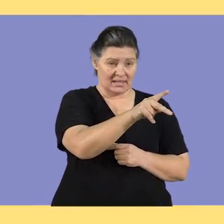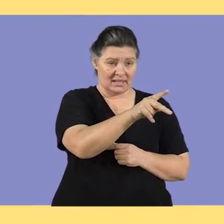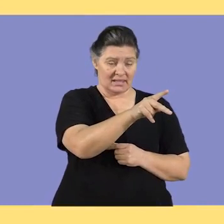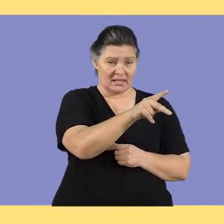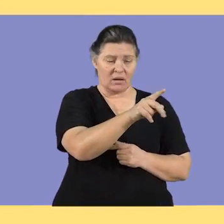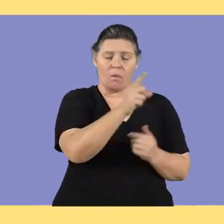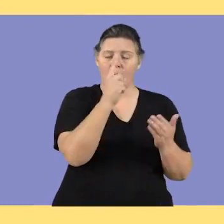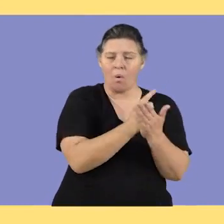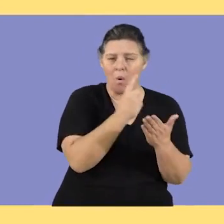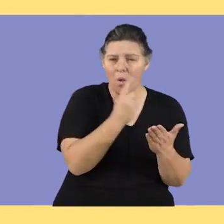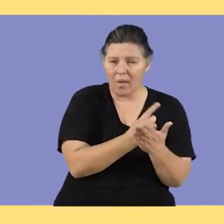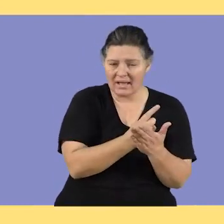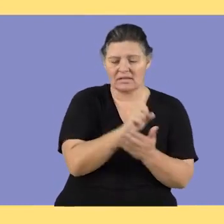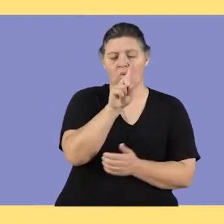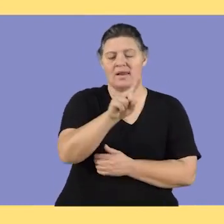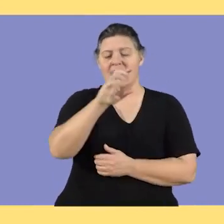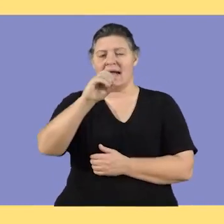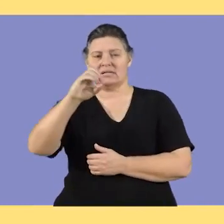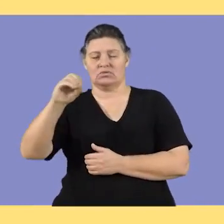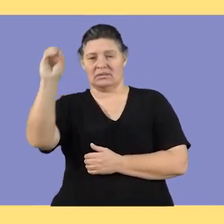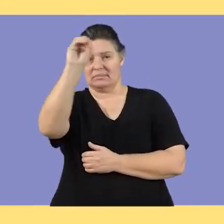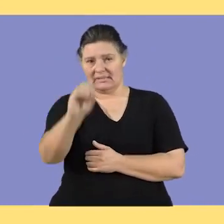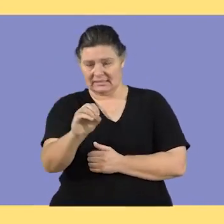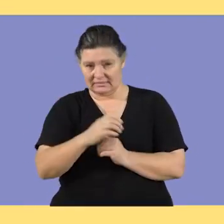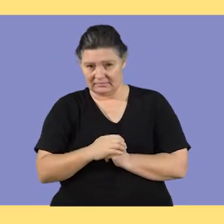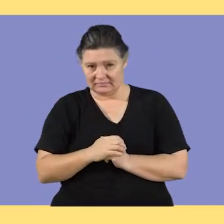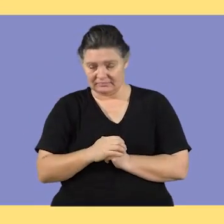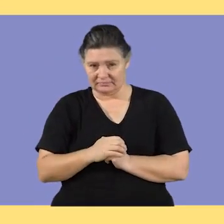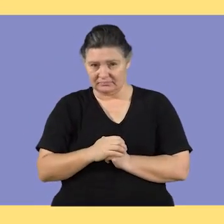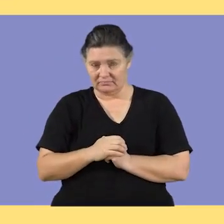price will always be 100%.